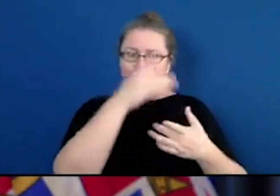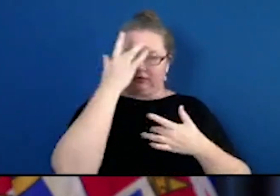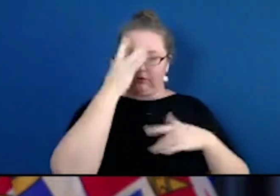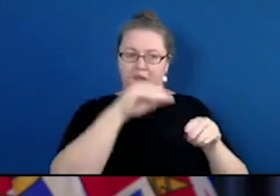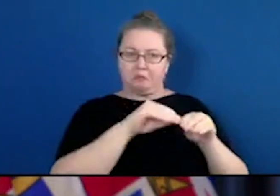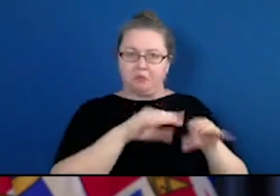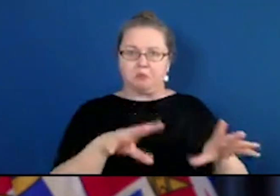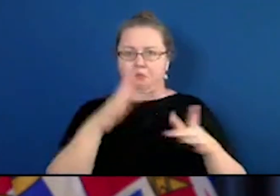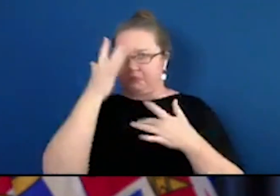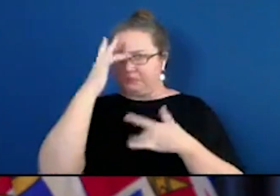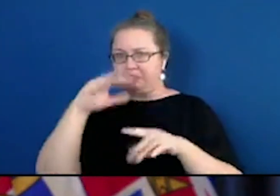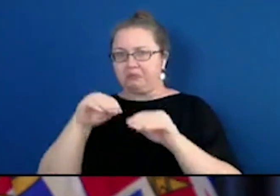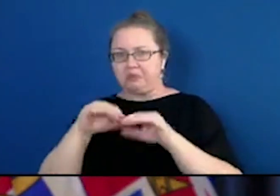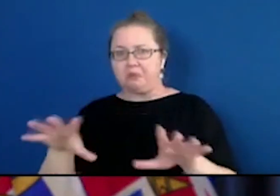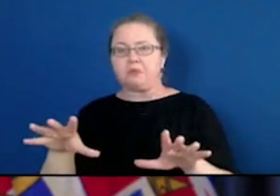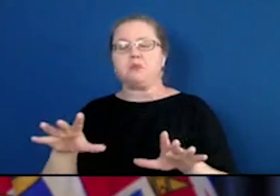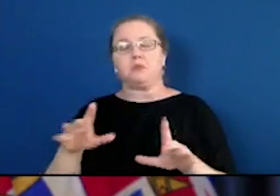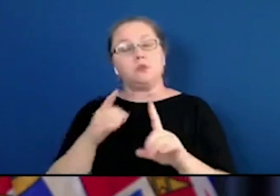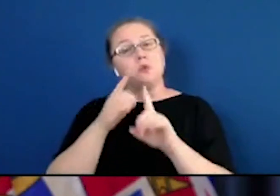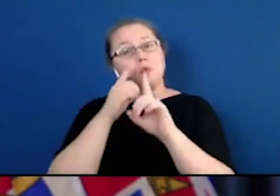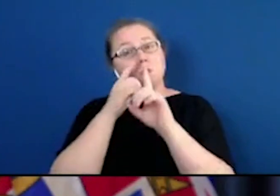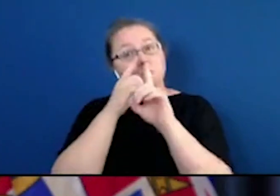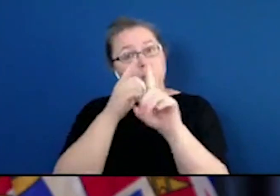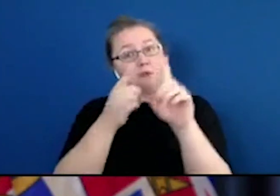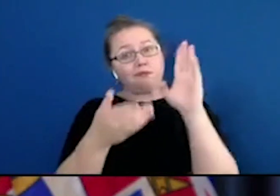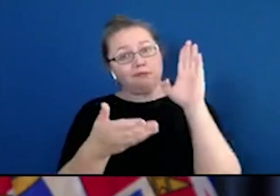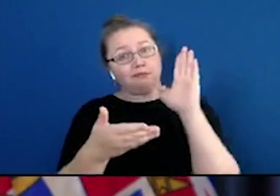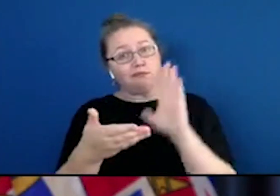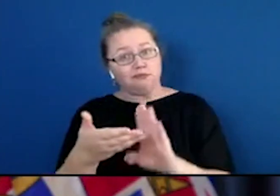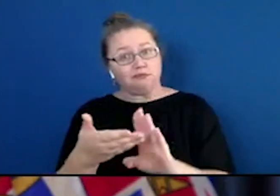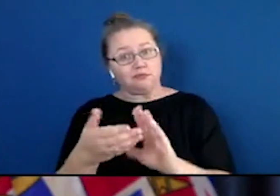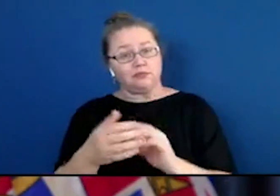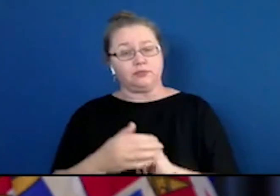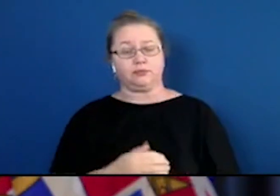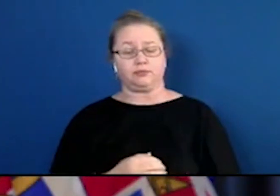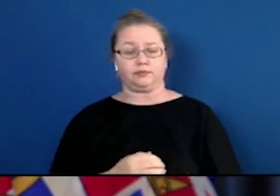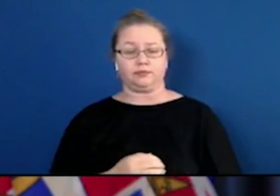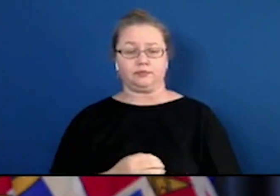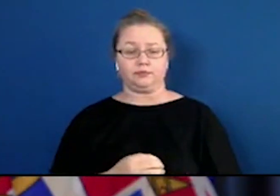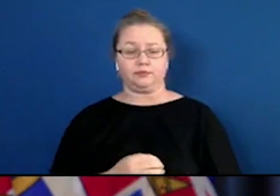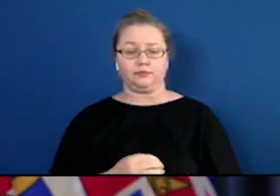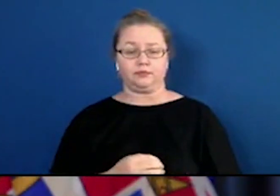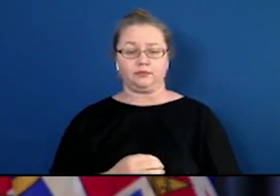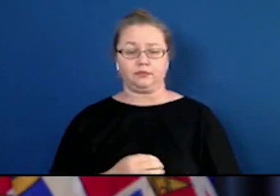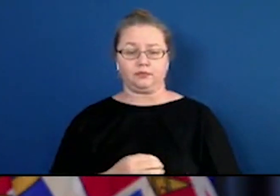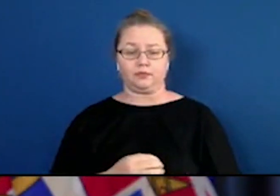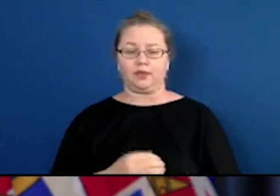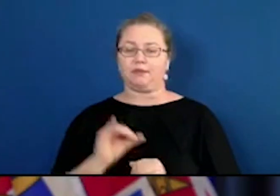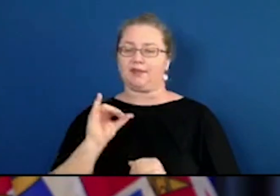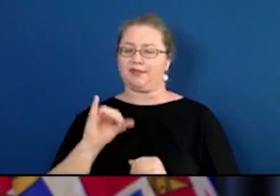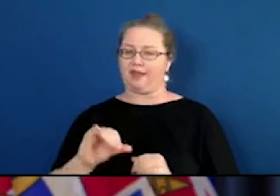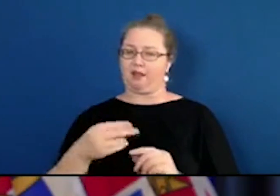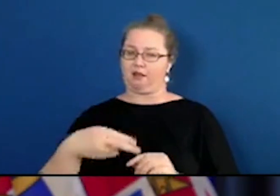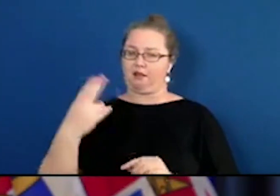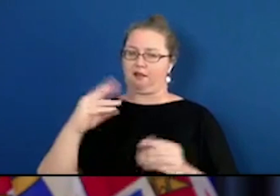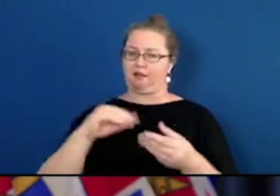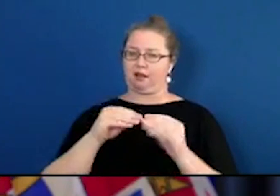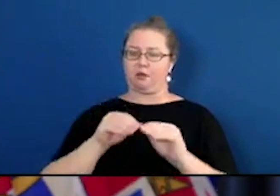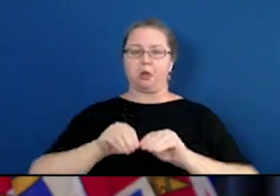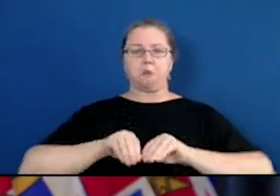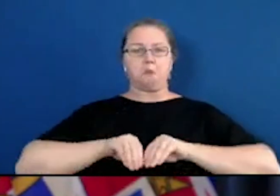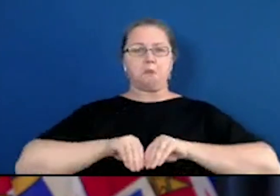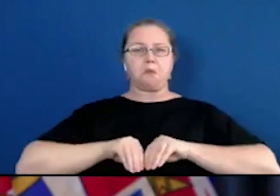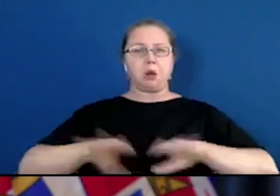those potential for spread in those scenarios. So those are the scenarios where we can get broader spread to larger numbers